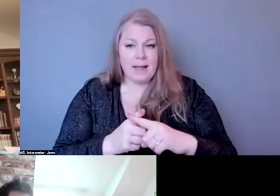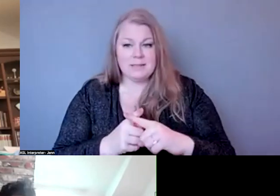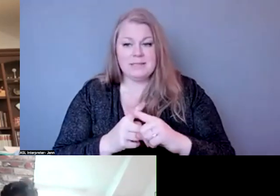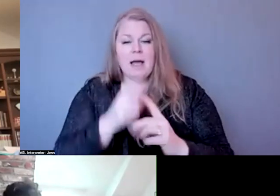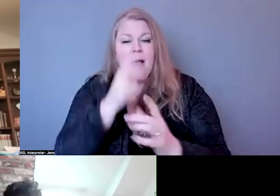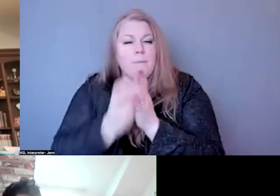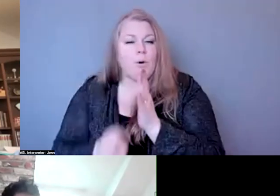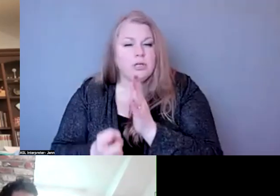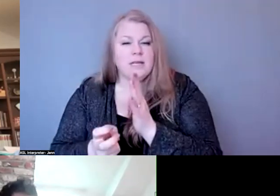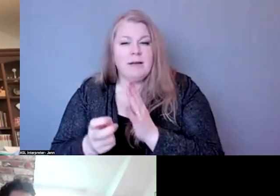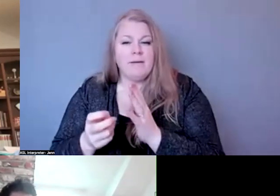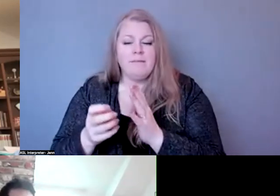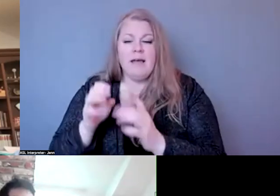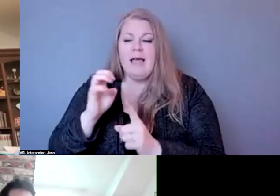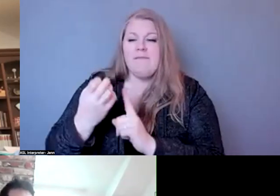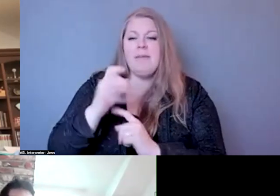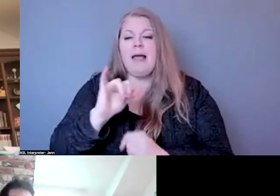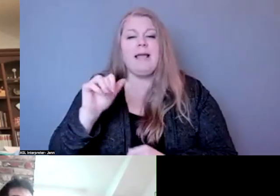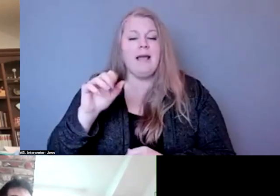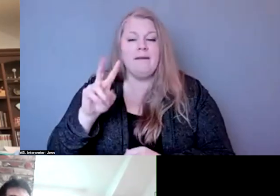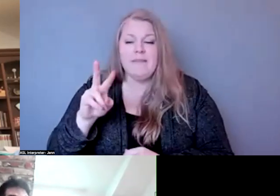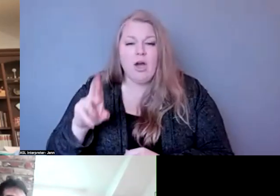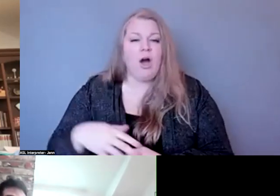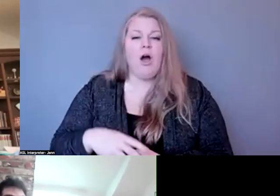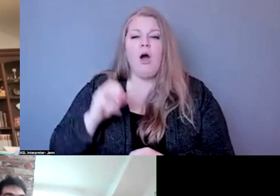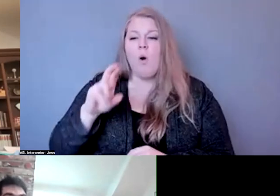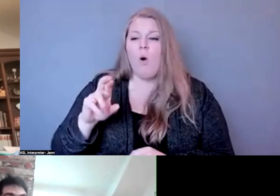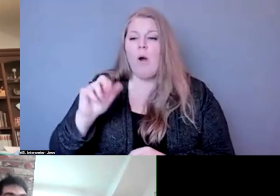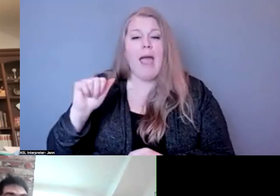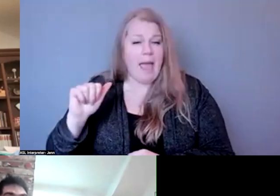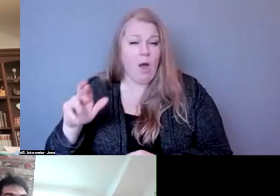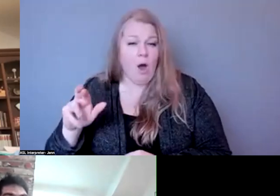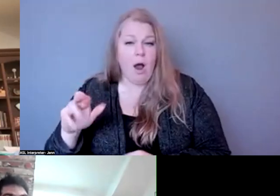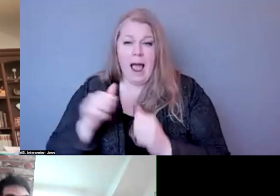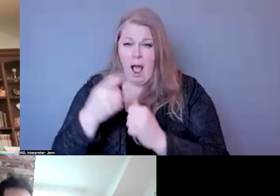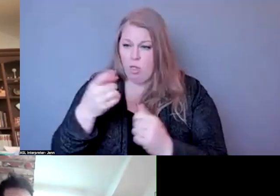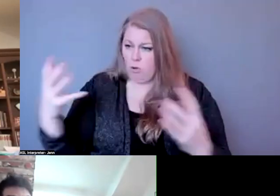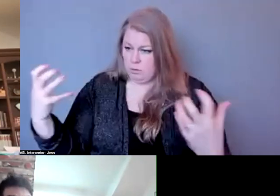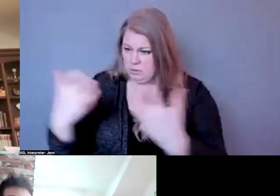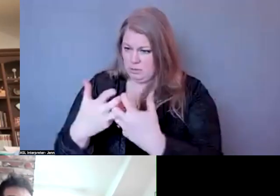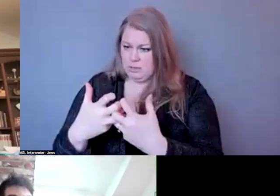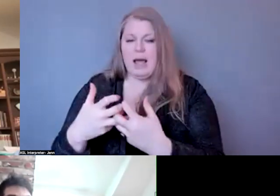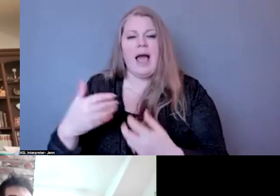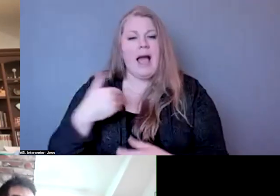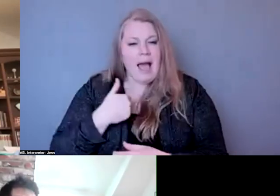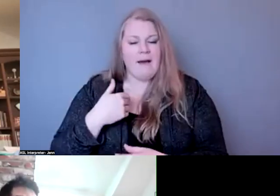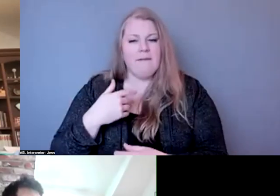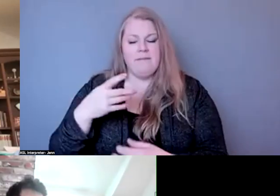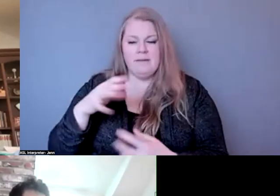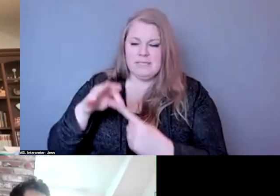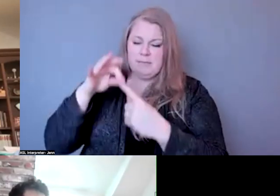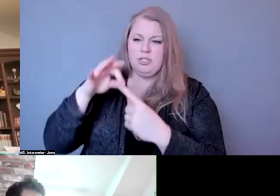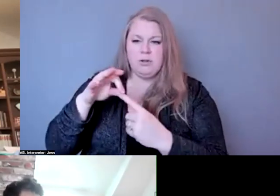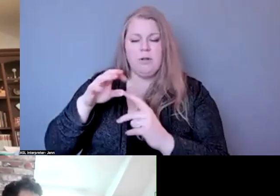environments like virtual reality or augmented reality, how those things come together and how there's an interplay with especially